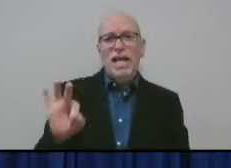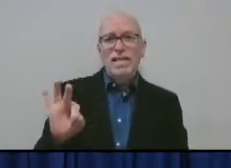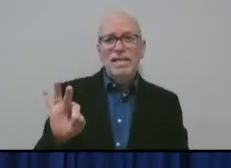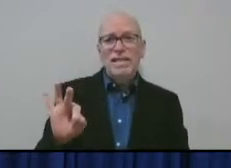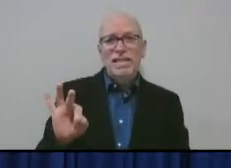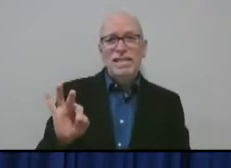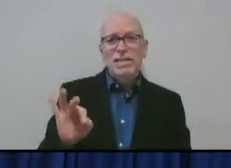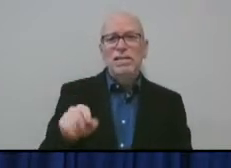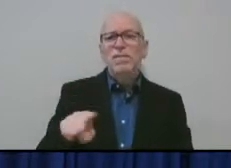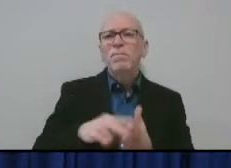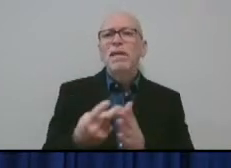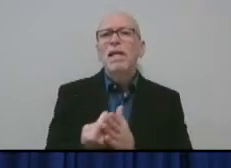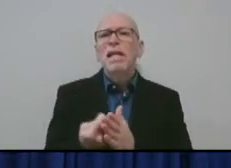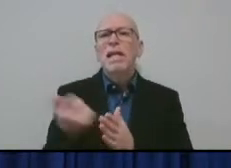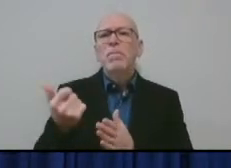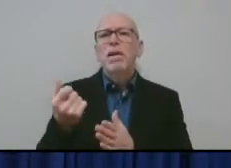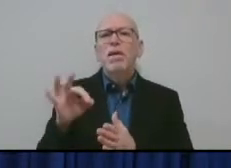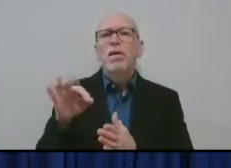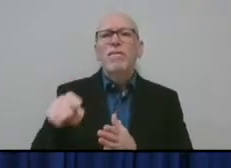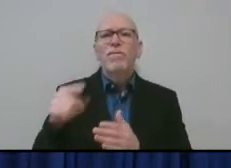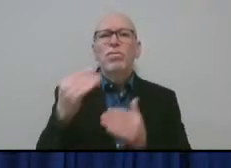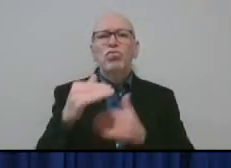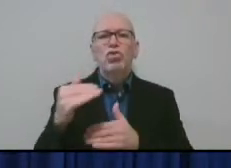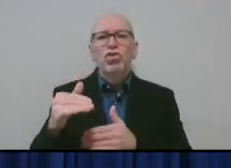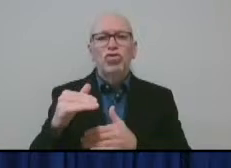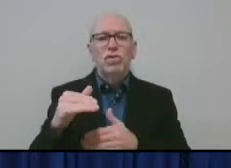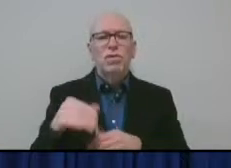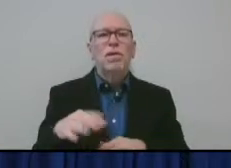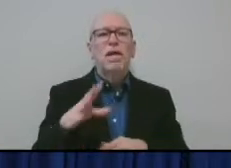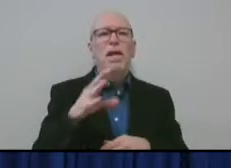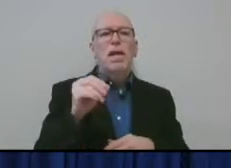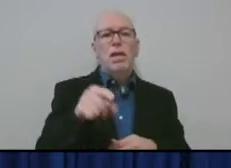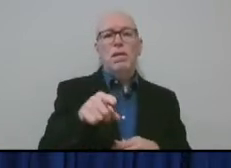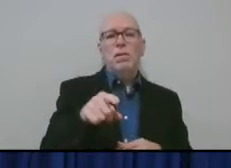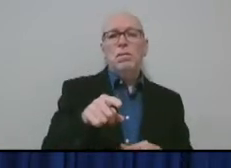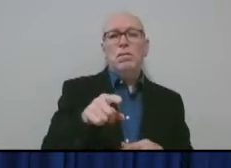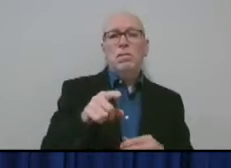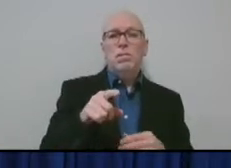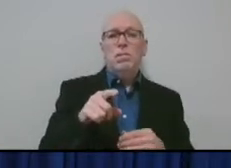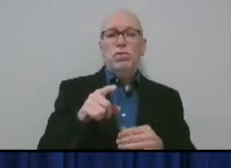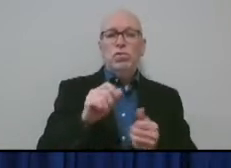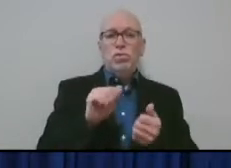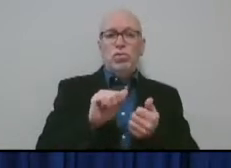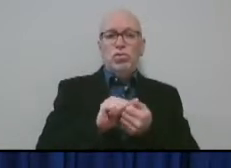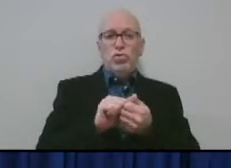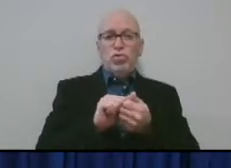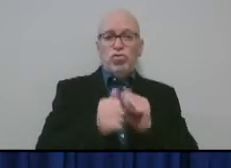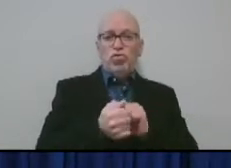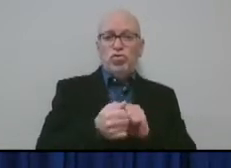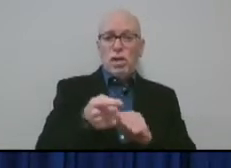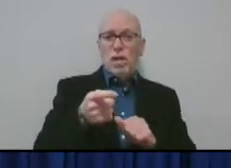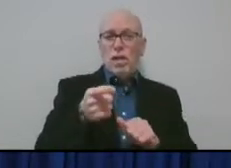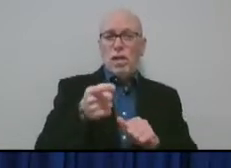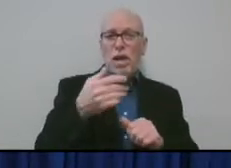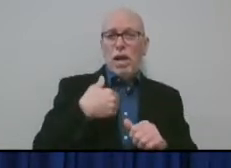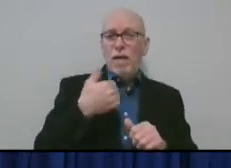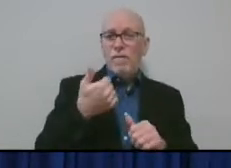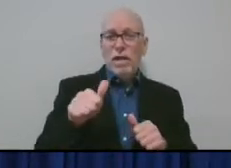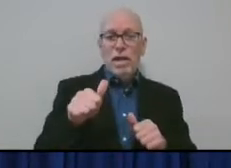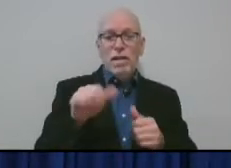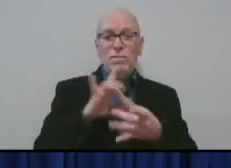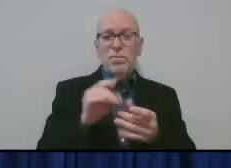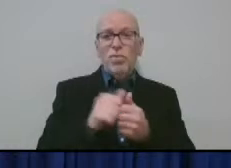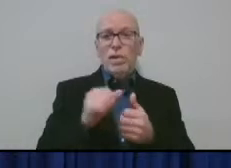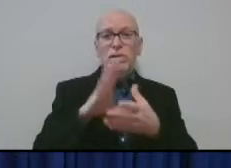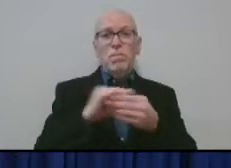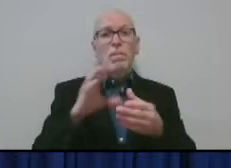suggests the elimination of occupancy restrictions altogether? And is the change you announced at the beginning any result of the testimony that was given before